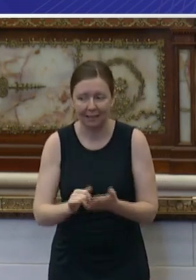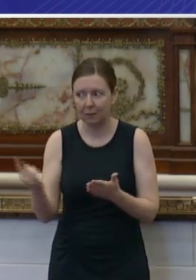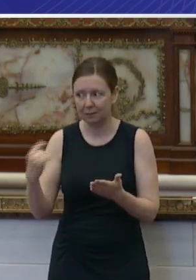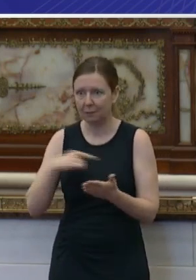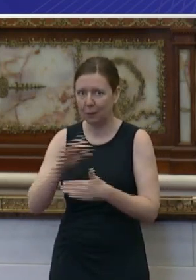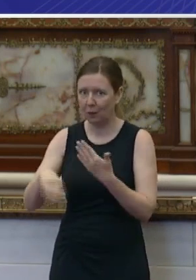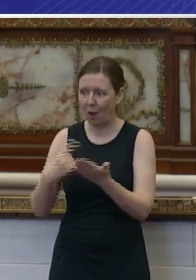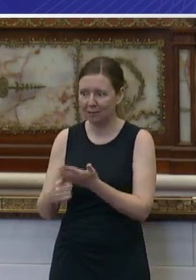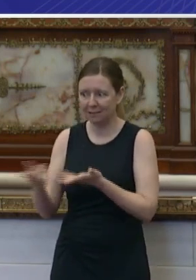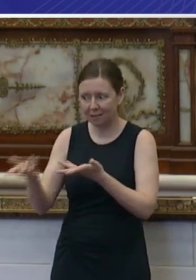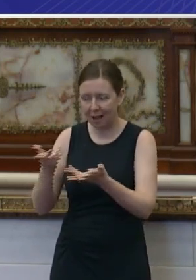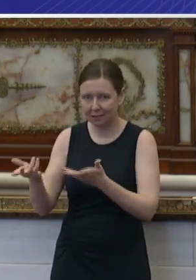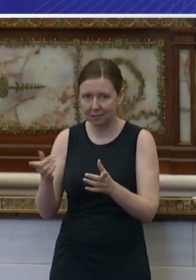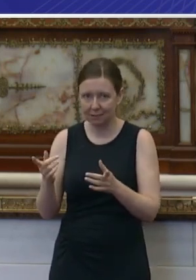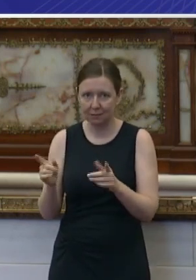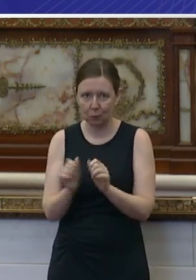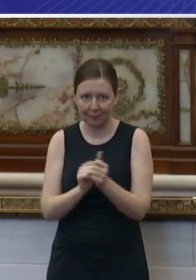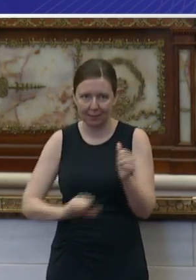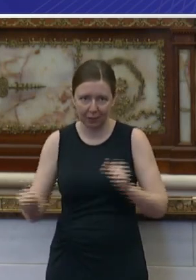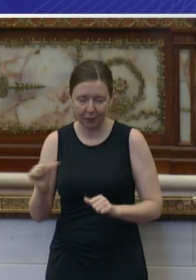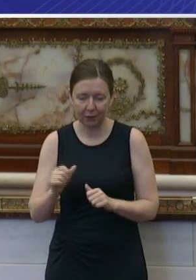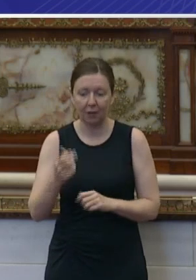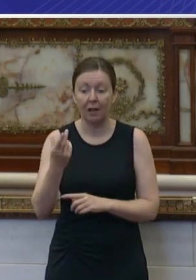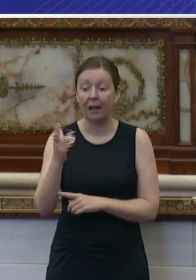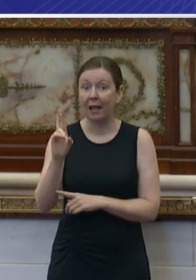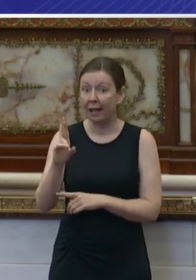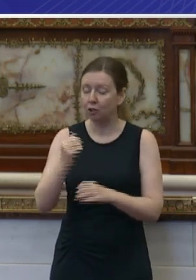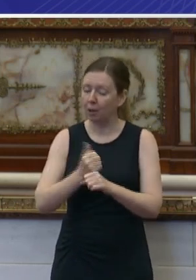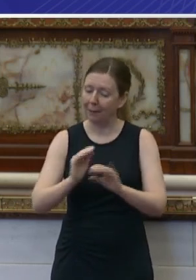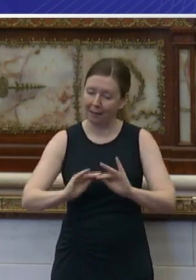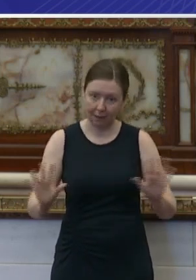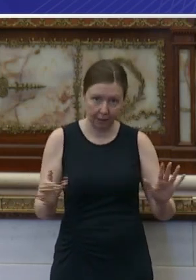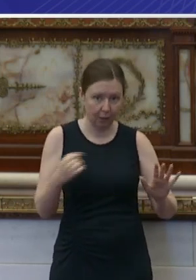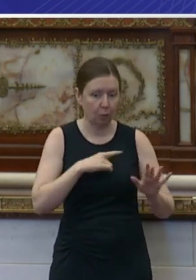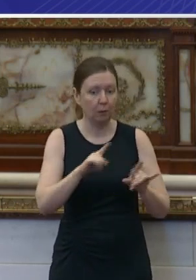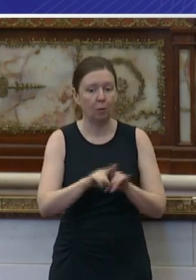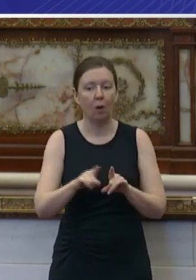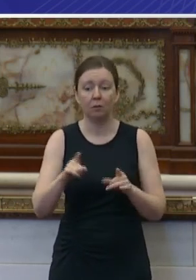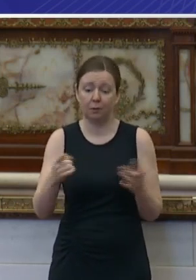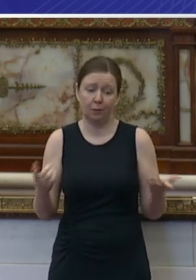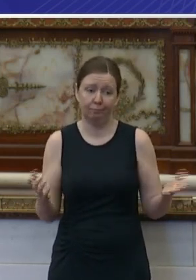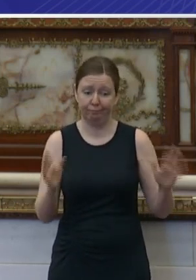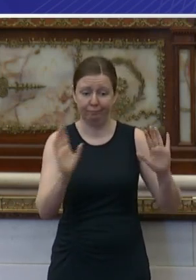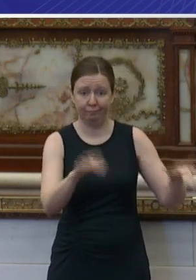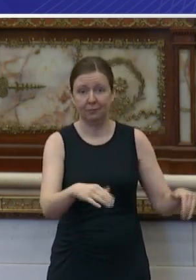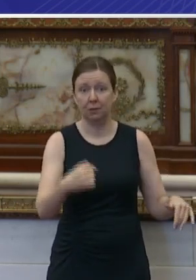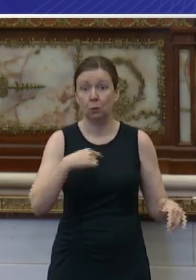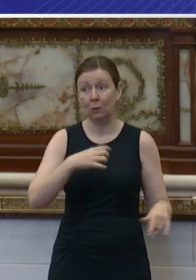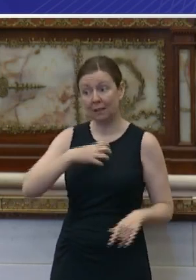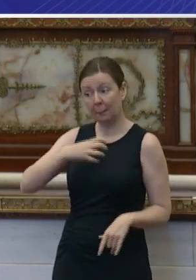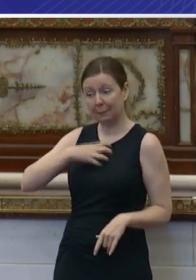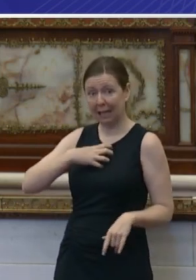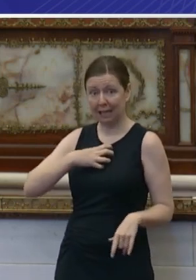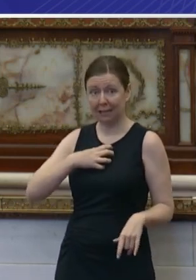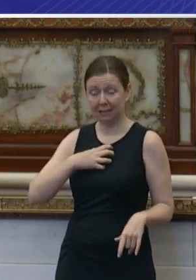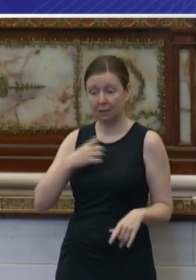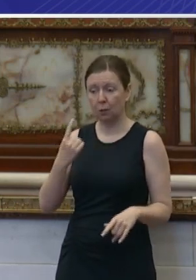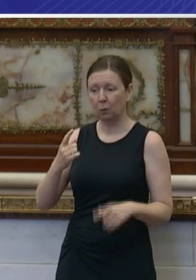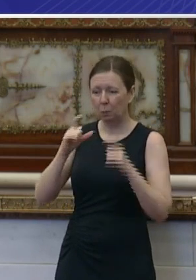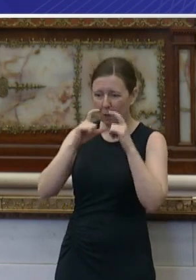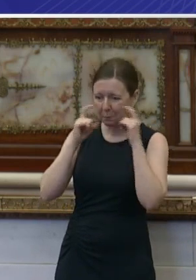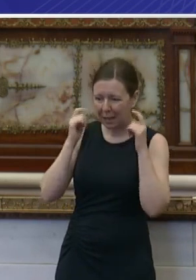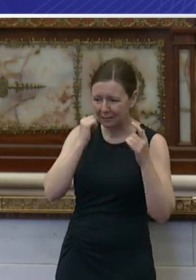discussed also as workers. And HR also made it clear that we were also expendable when we complained about, one